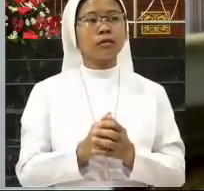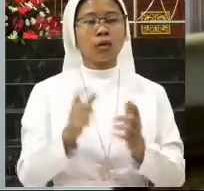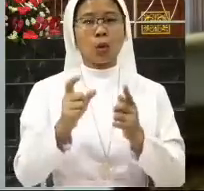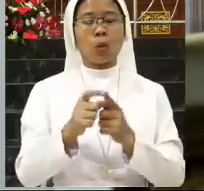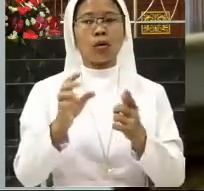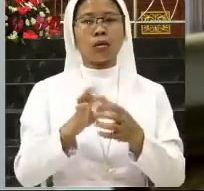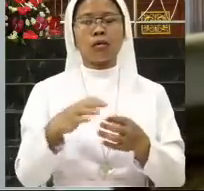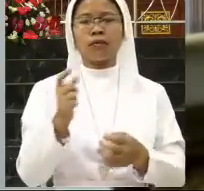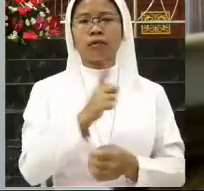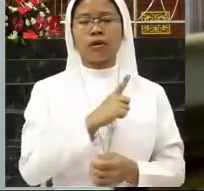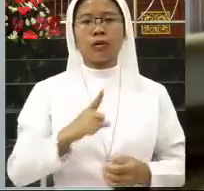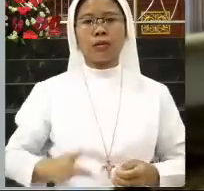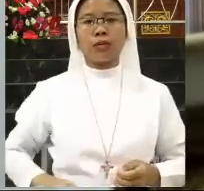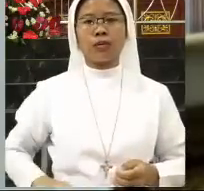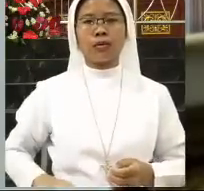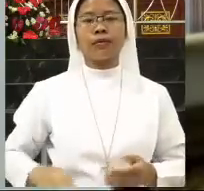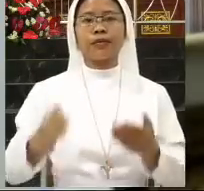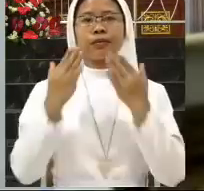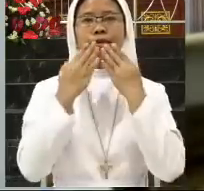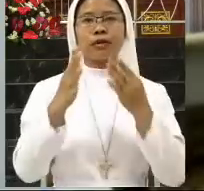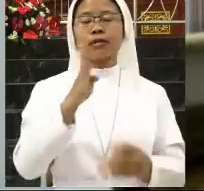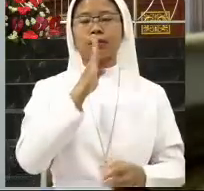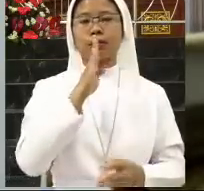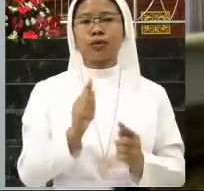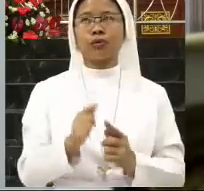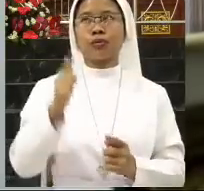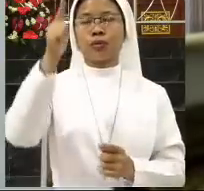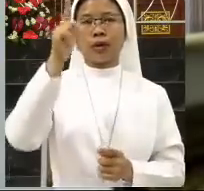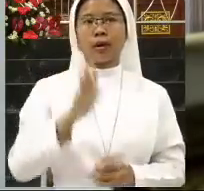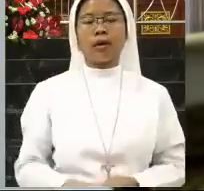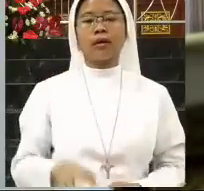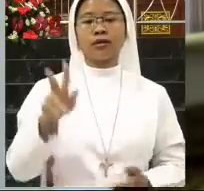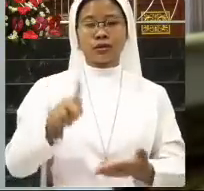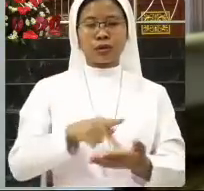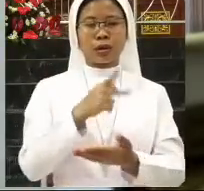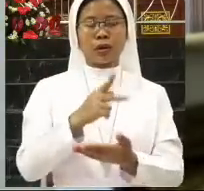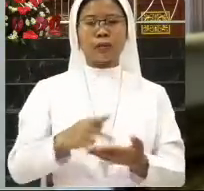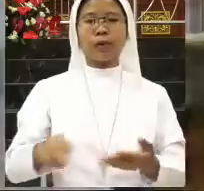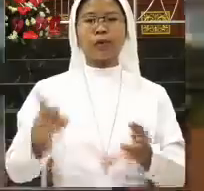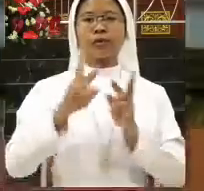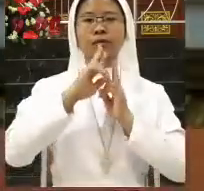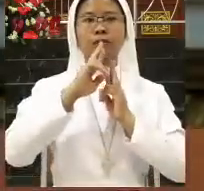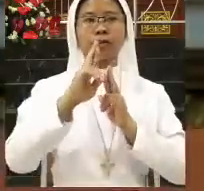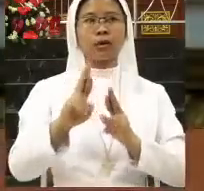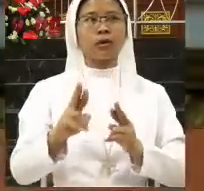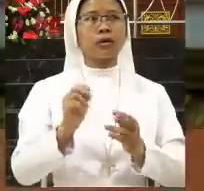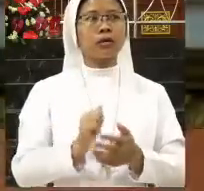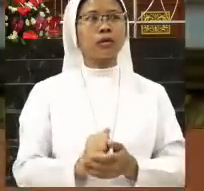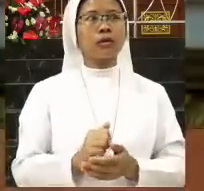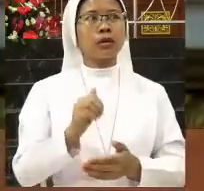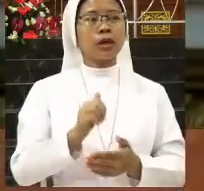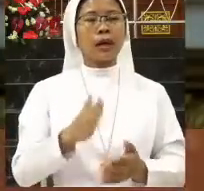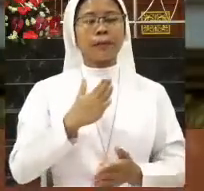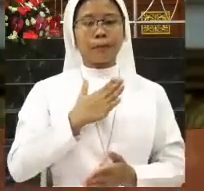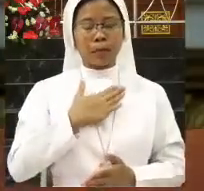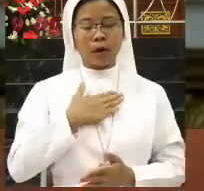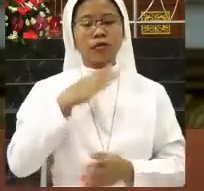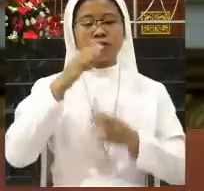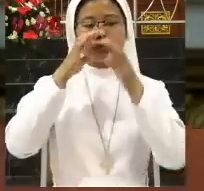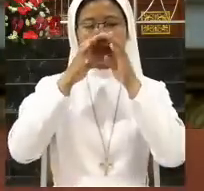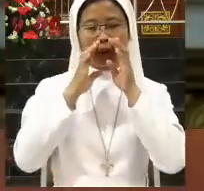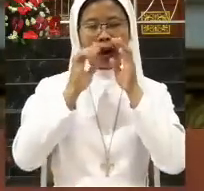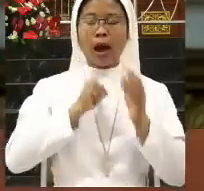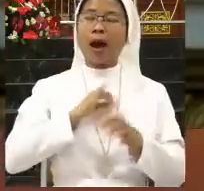The word of the Lord. Thanks be to God. Responsorial Psalm. In my distress,